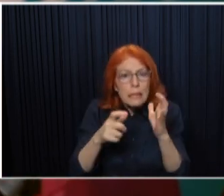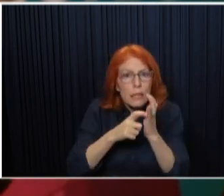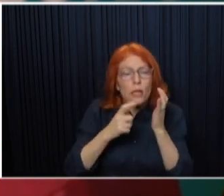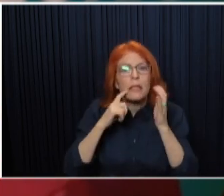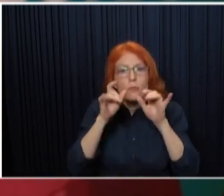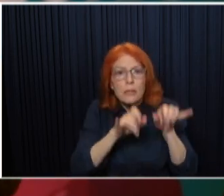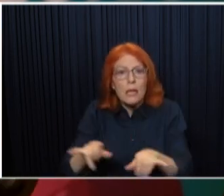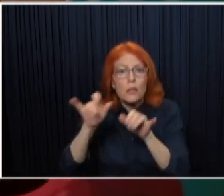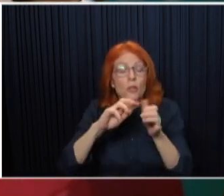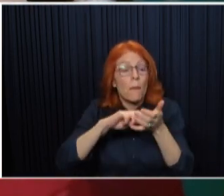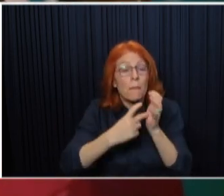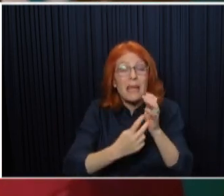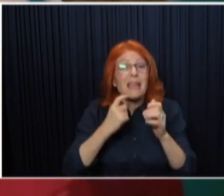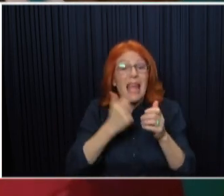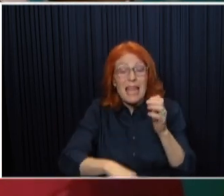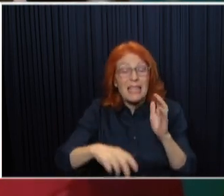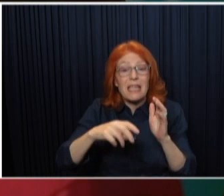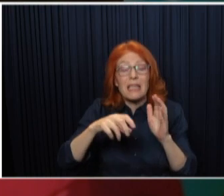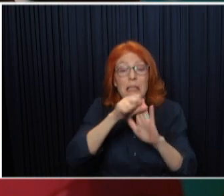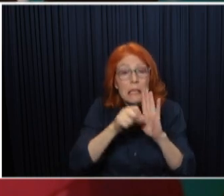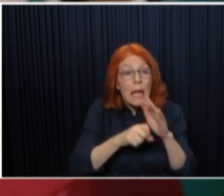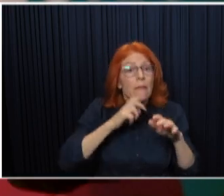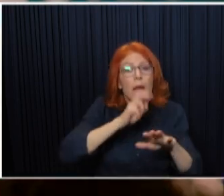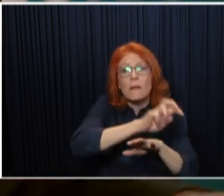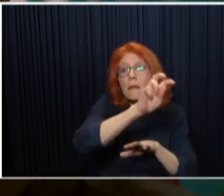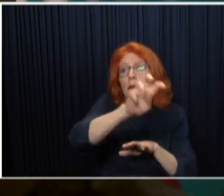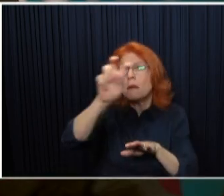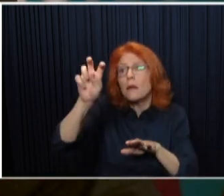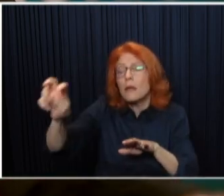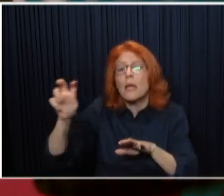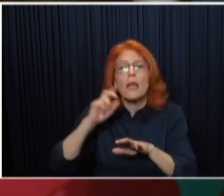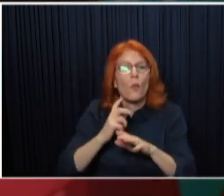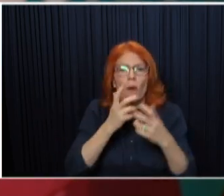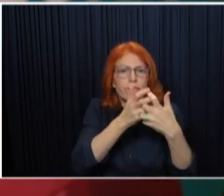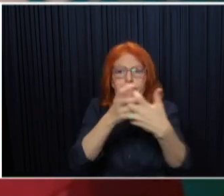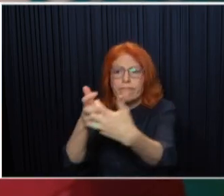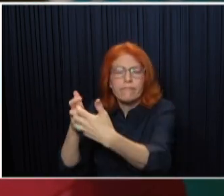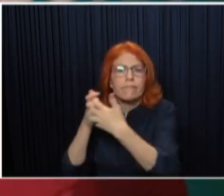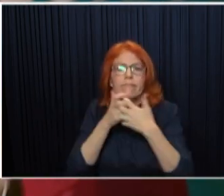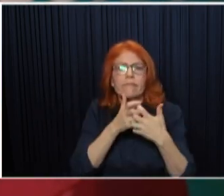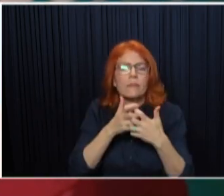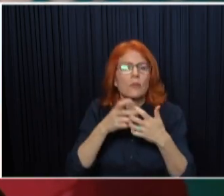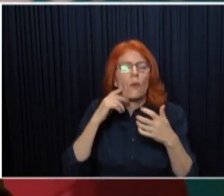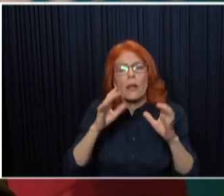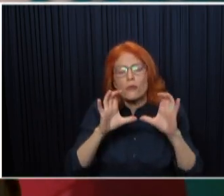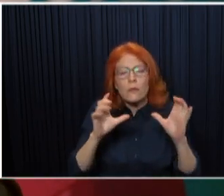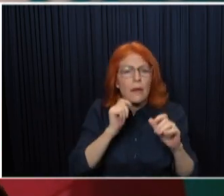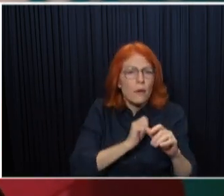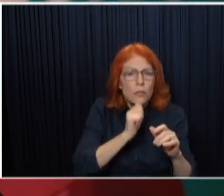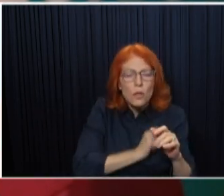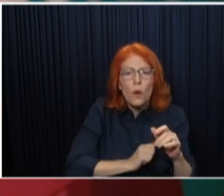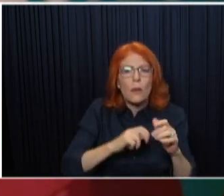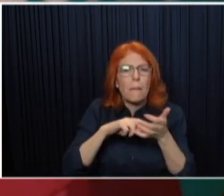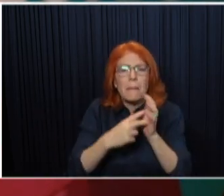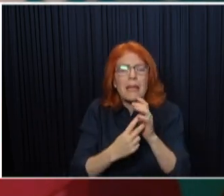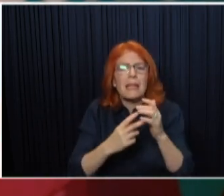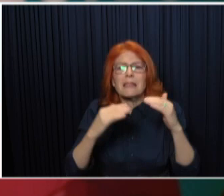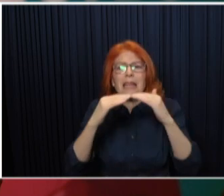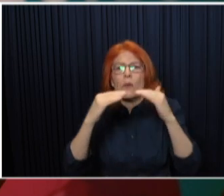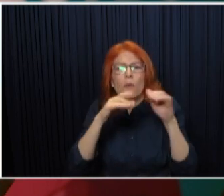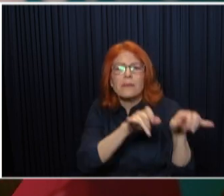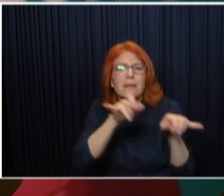go from one state to the other, and these are the minimum criteria to be certified in Arizona versus certified in New York